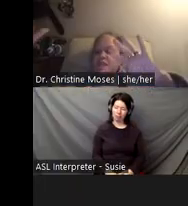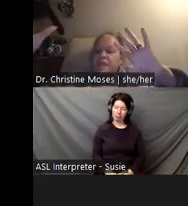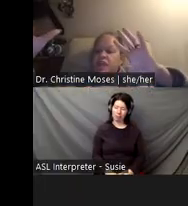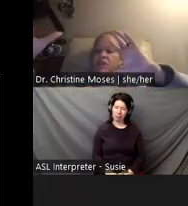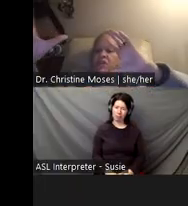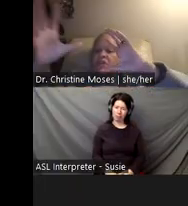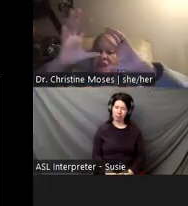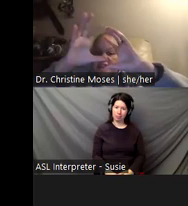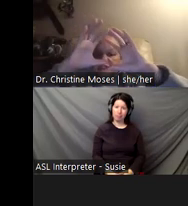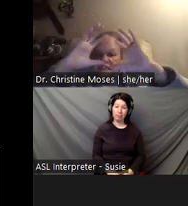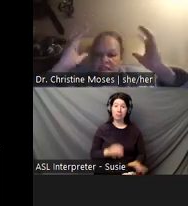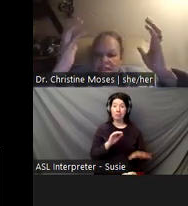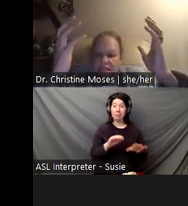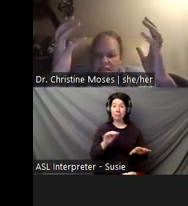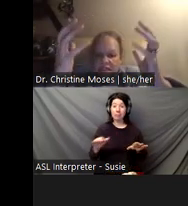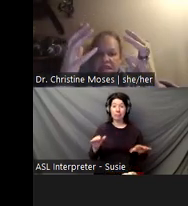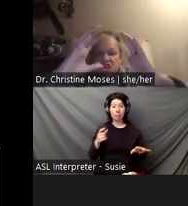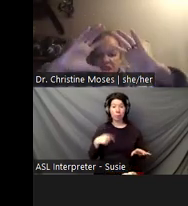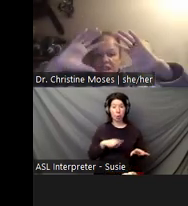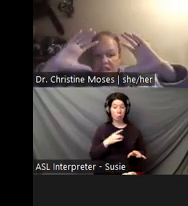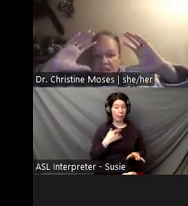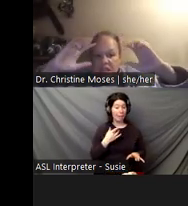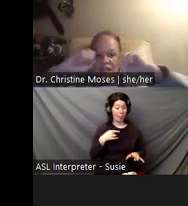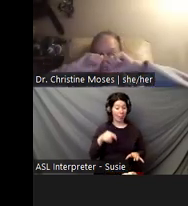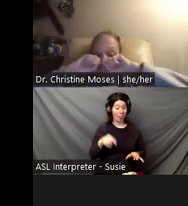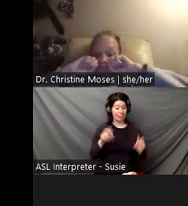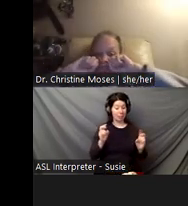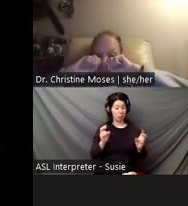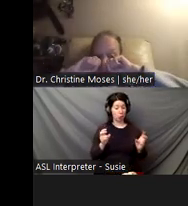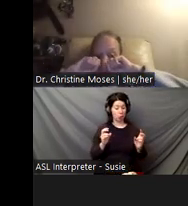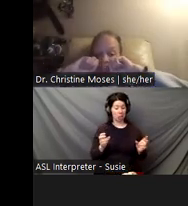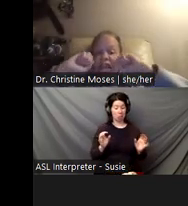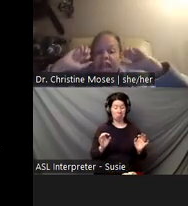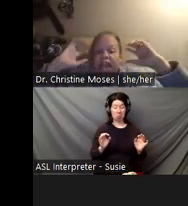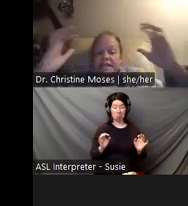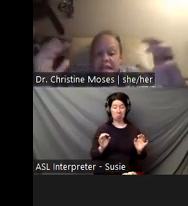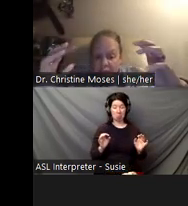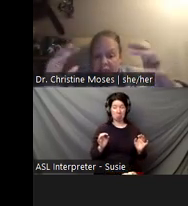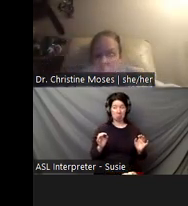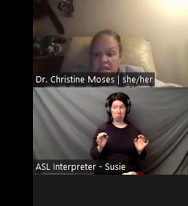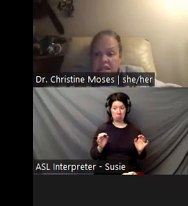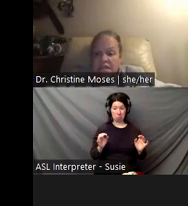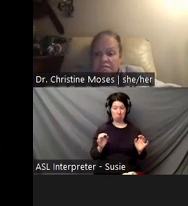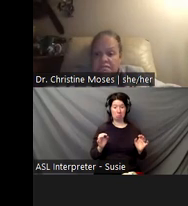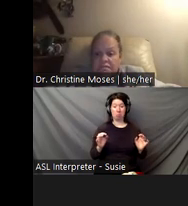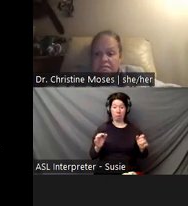Do we feel like this subject has been